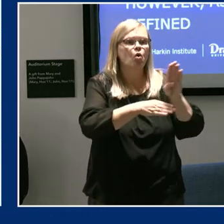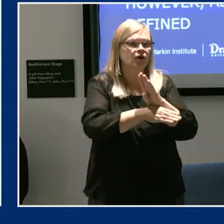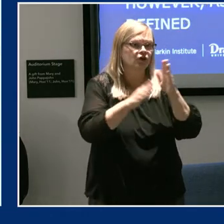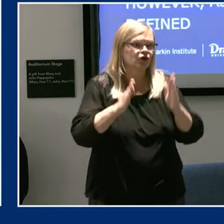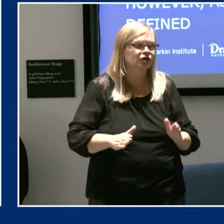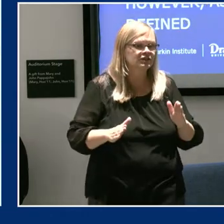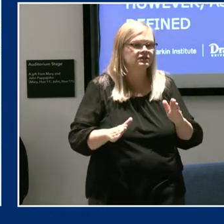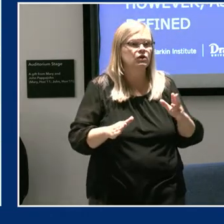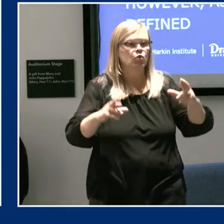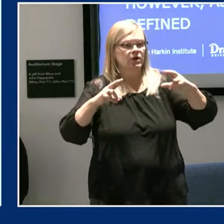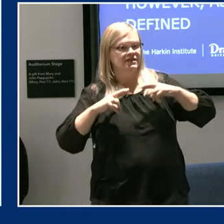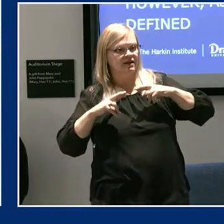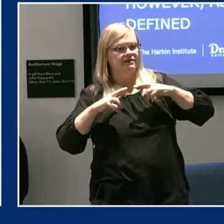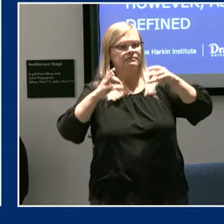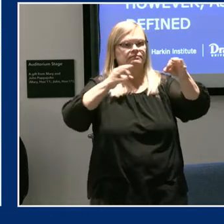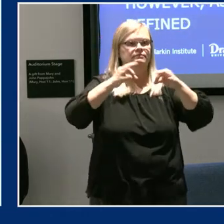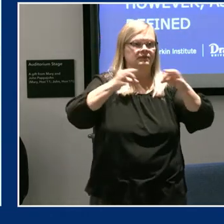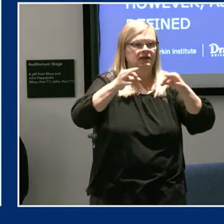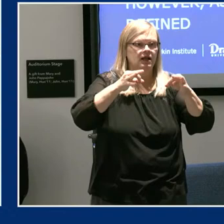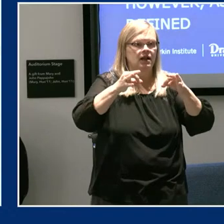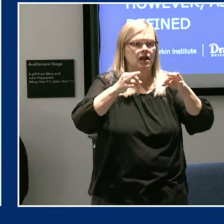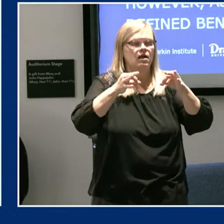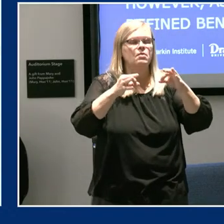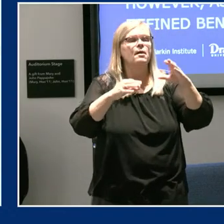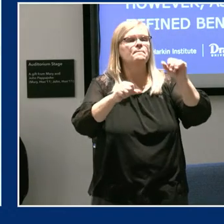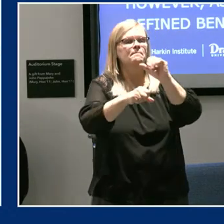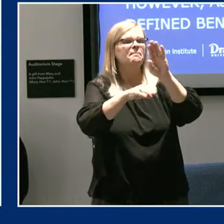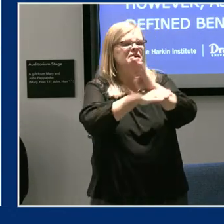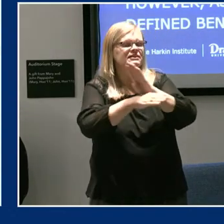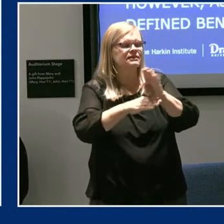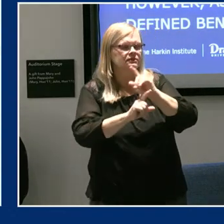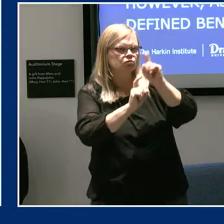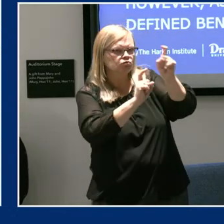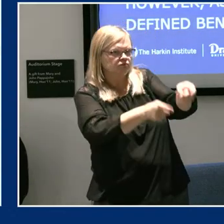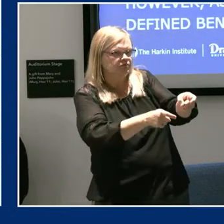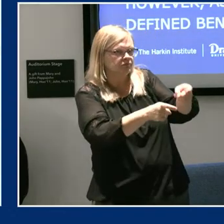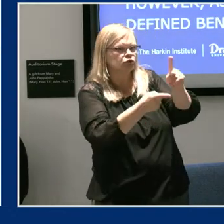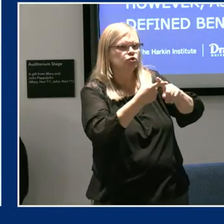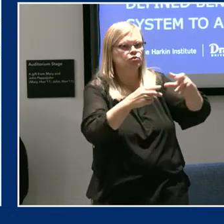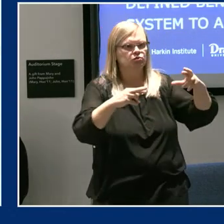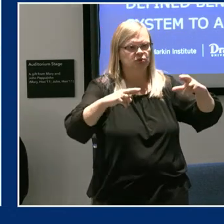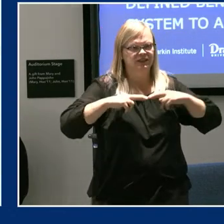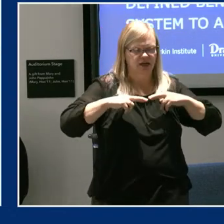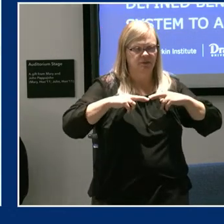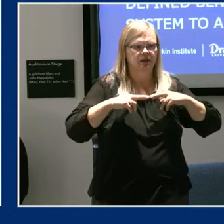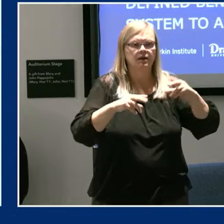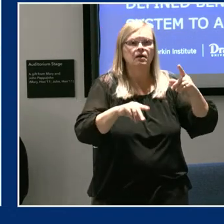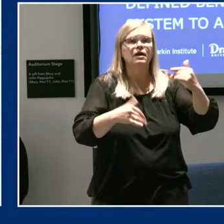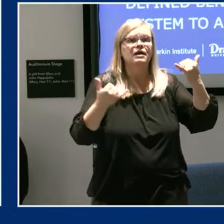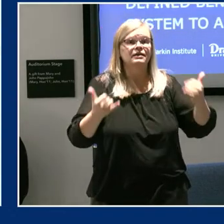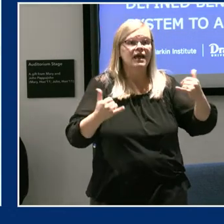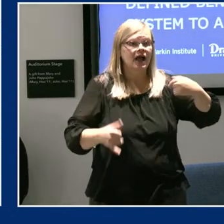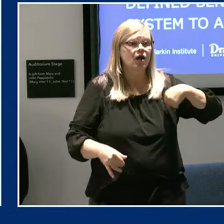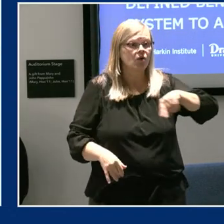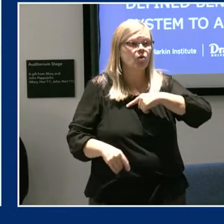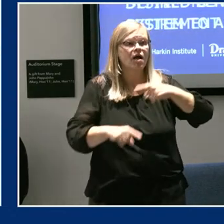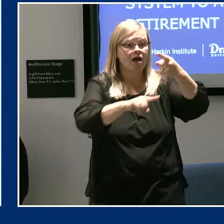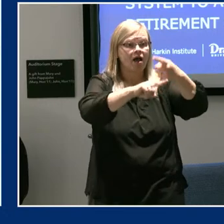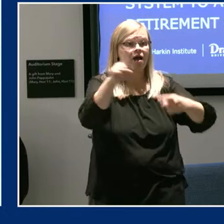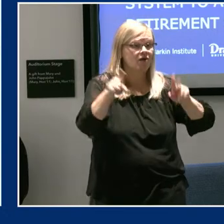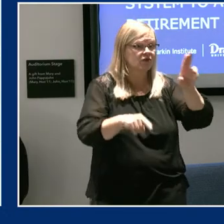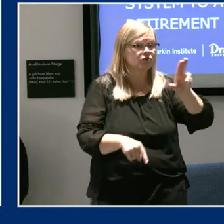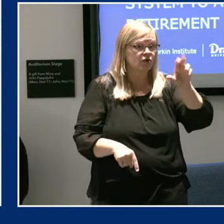to a mostly defined contribution retirement savings system, we have now half of the